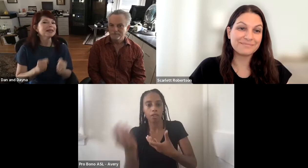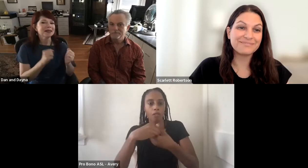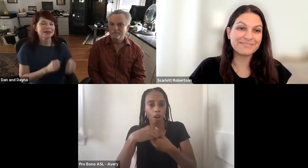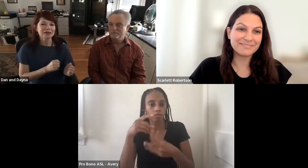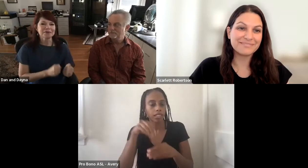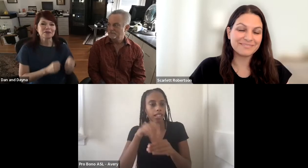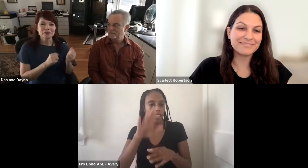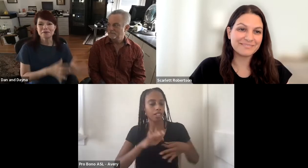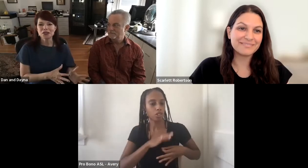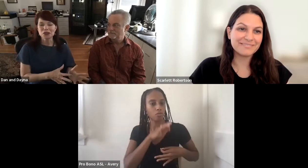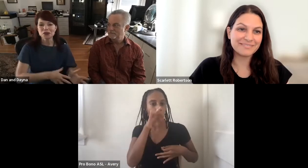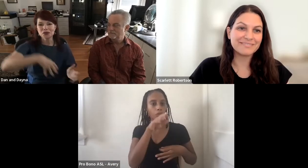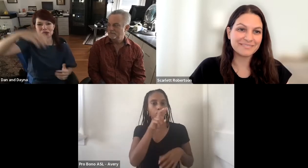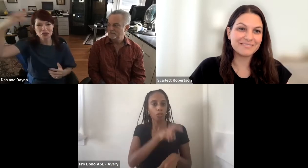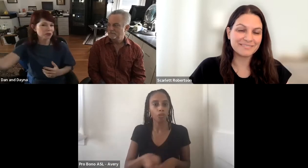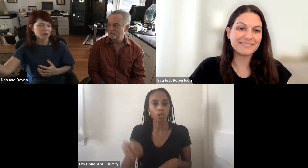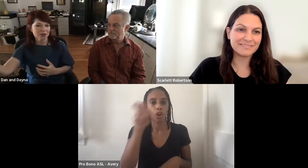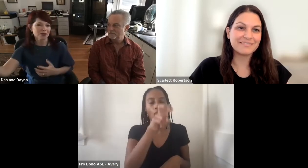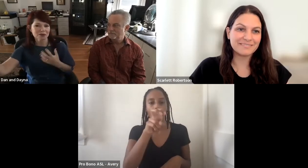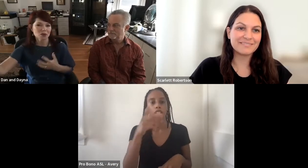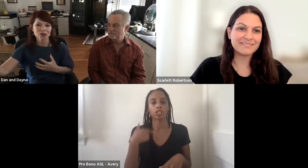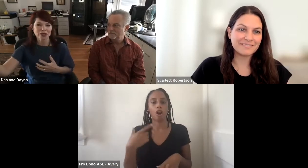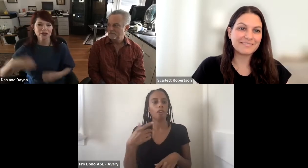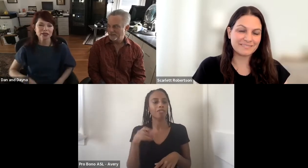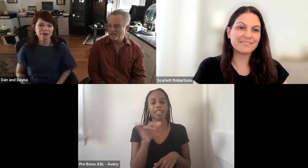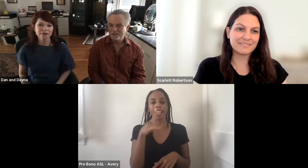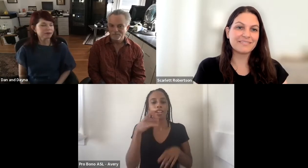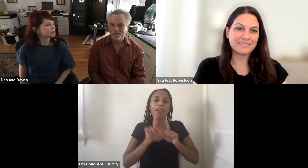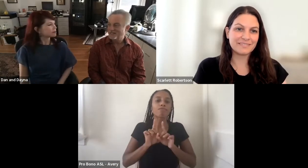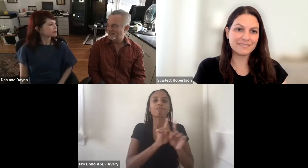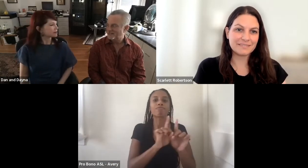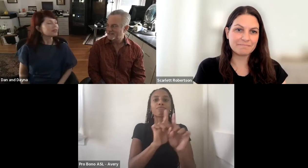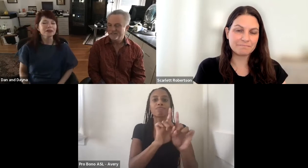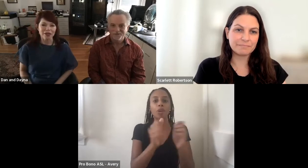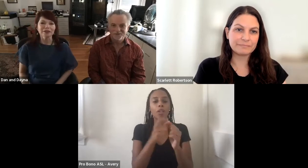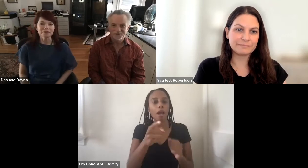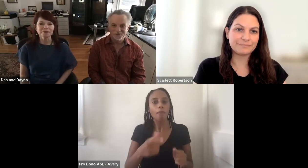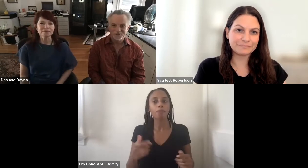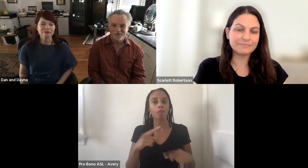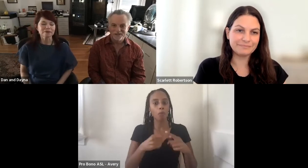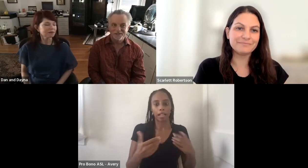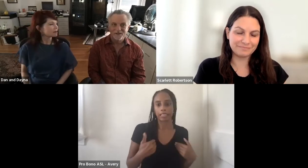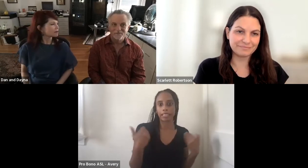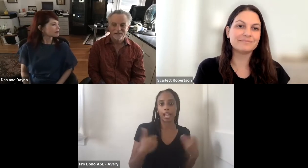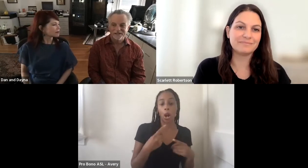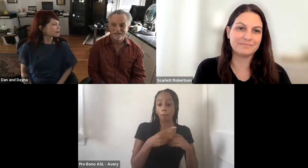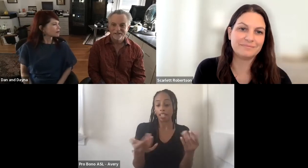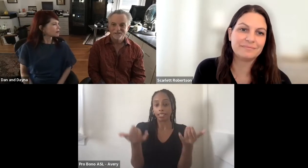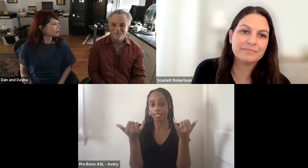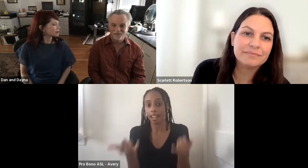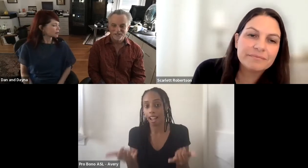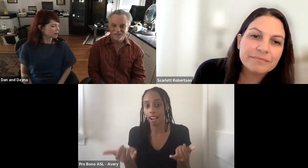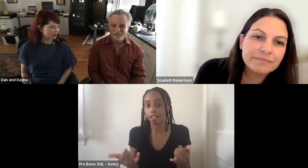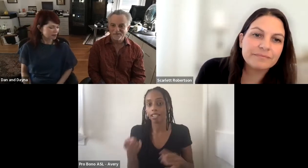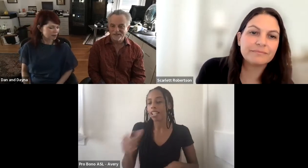him from his youth to the older Leonard. In present tense, you know, right. So he's not reflecting